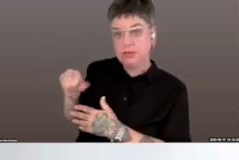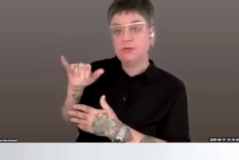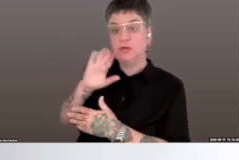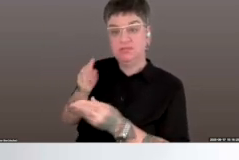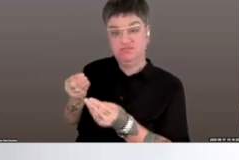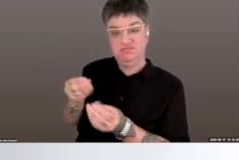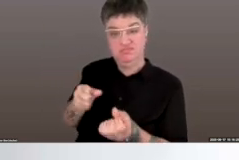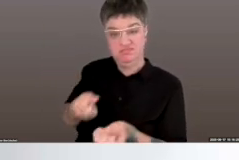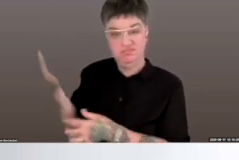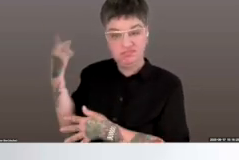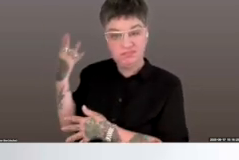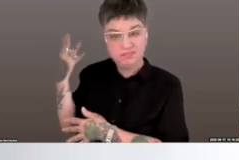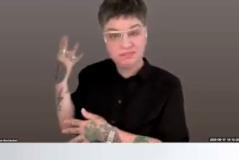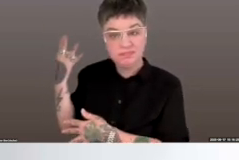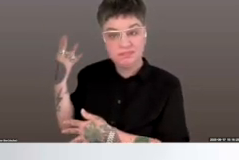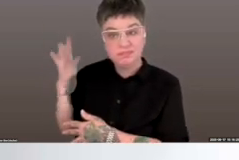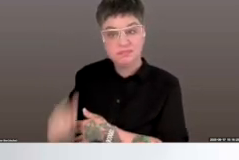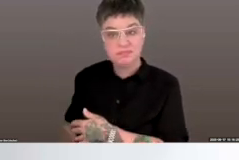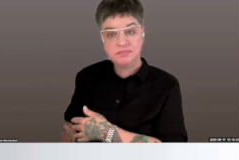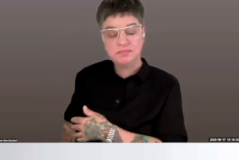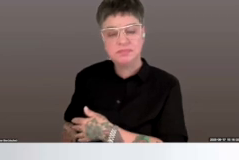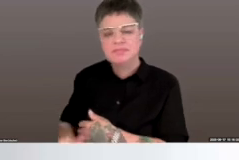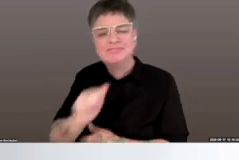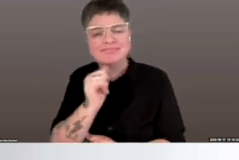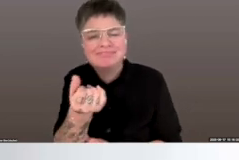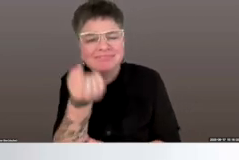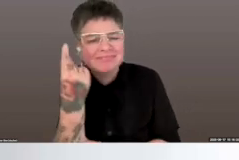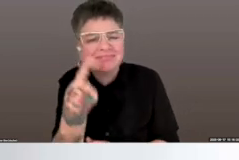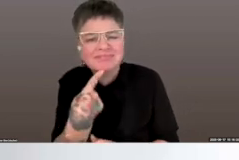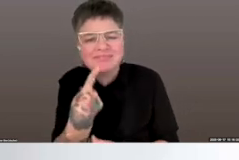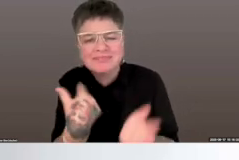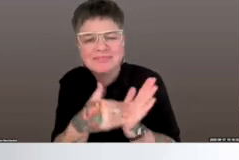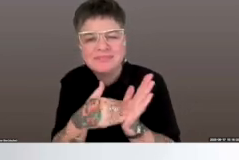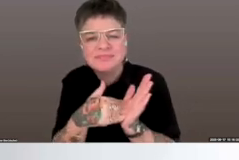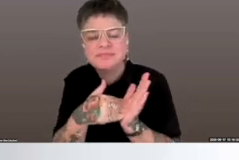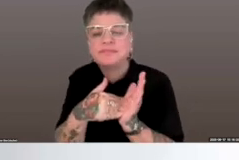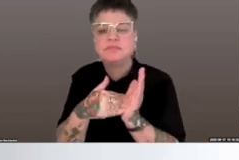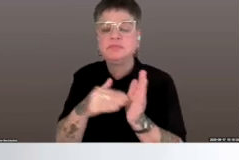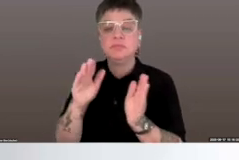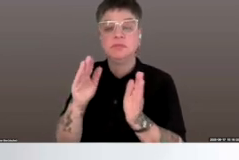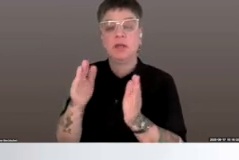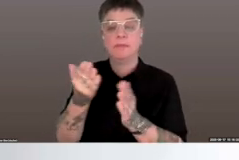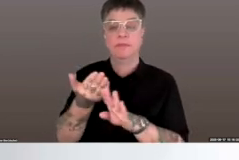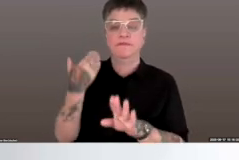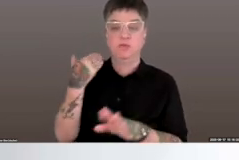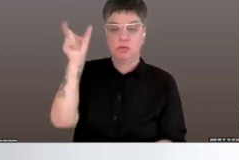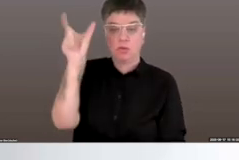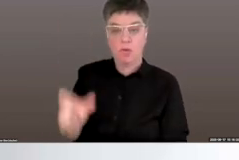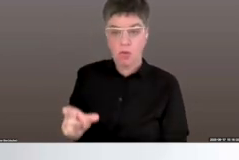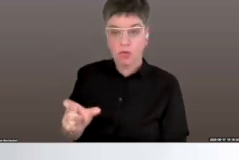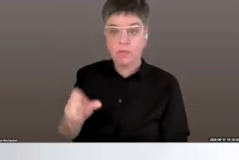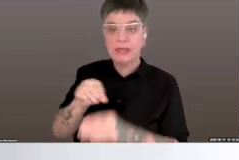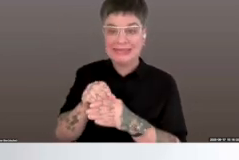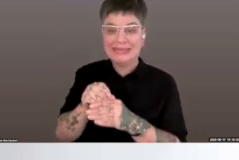away? Sorry, I didn't quite catch that. What was that? So there was a column that was in your